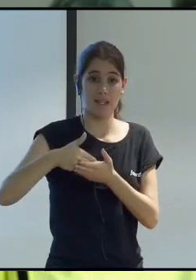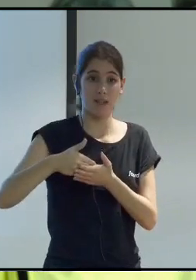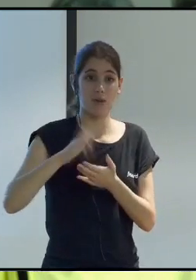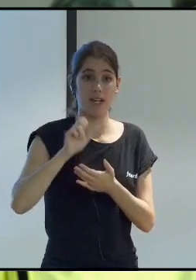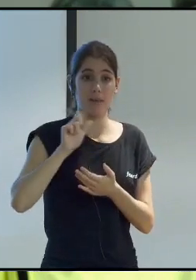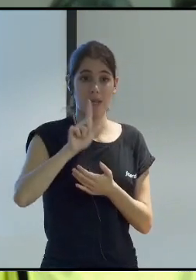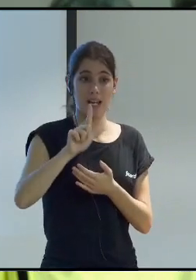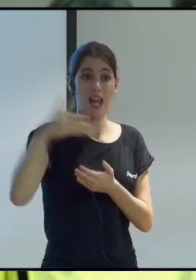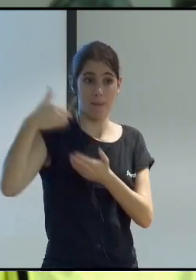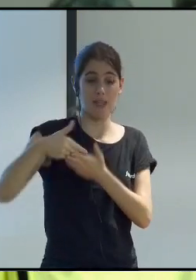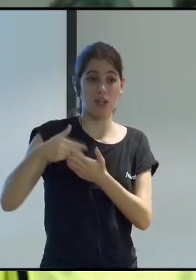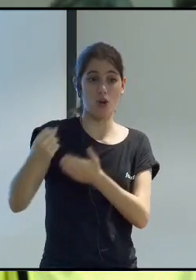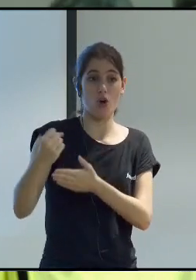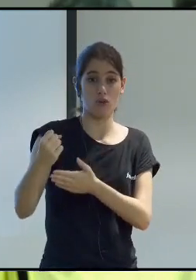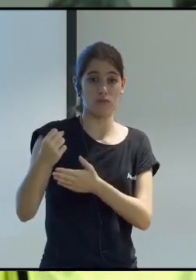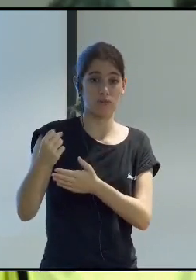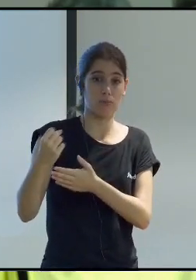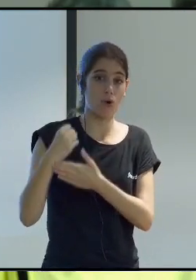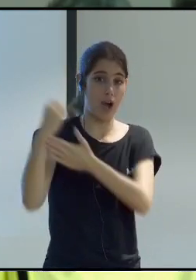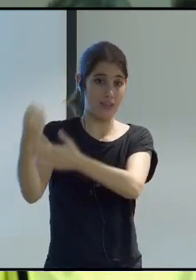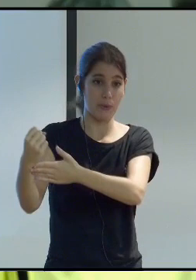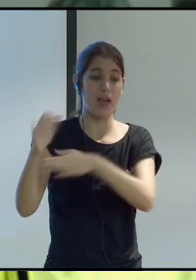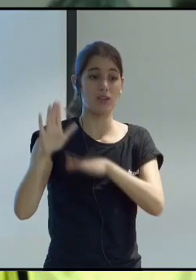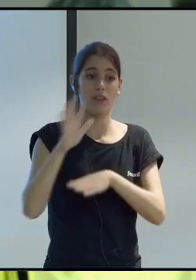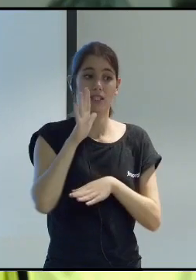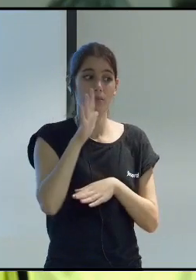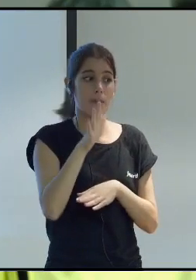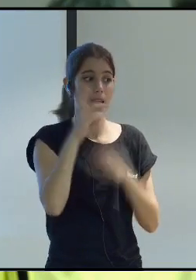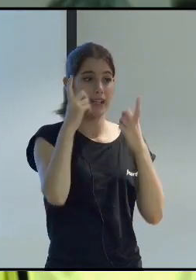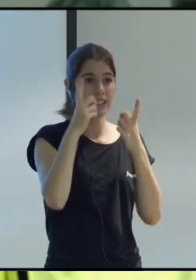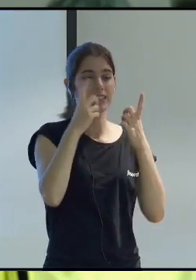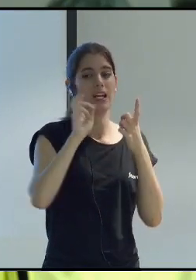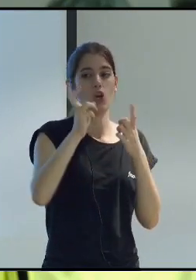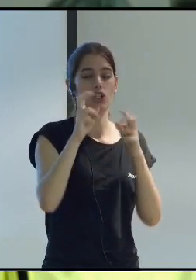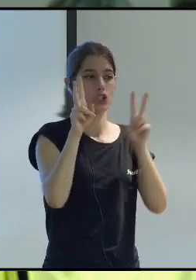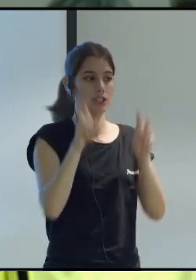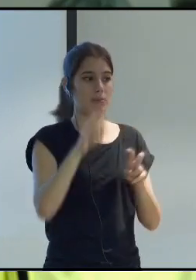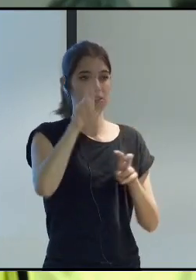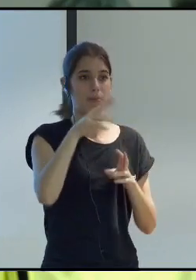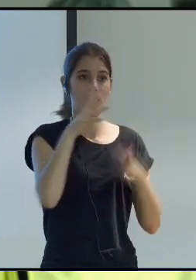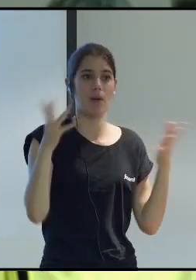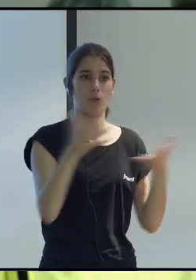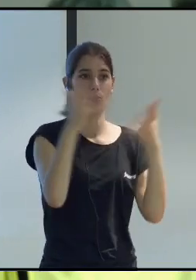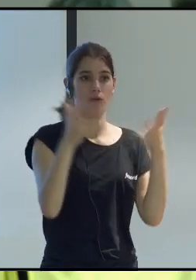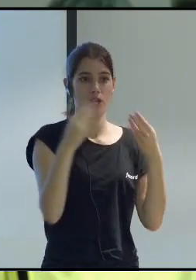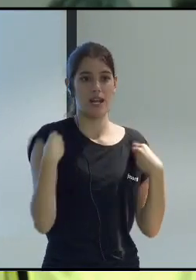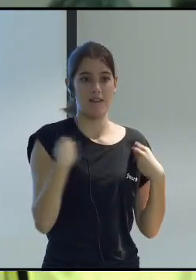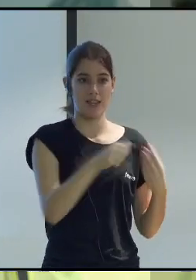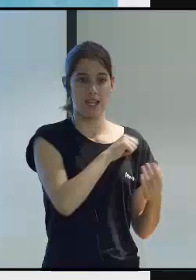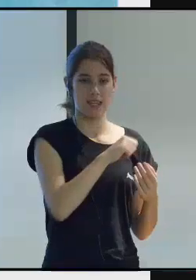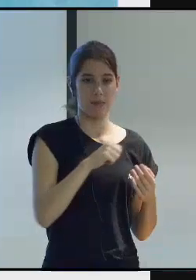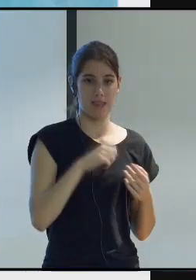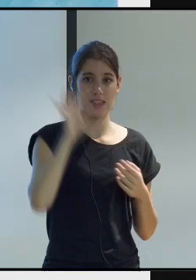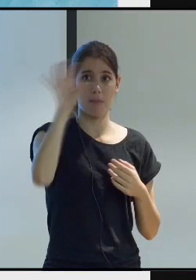took it happily a lot into consideration. We also try to promote independent living during the countries who have the